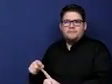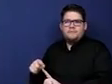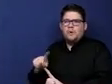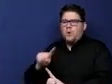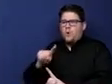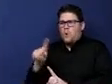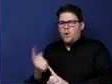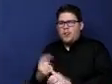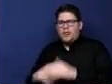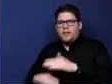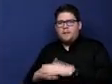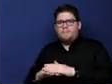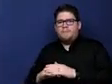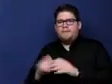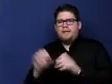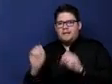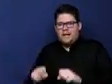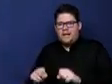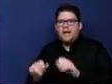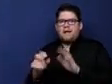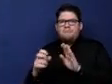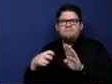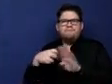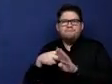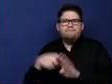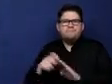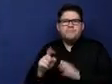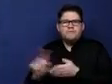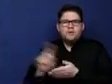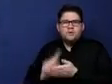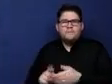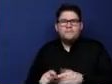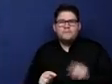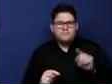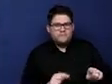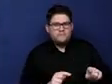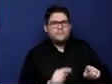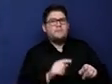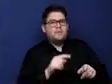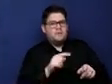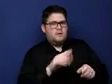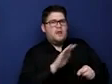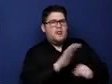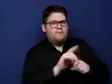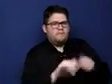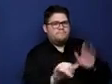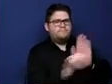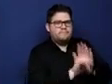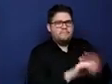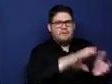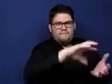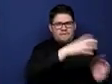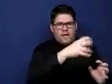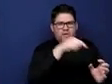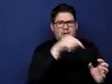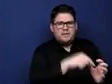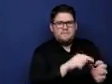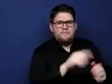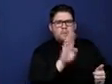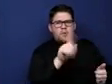per week. So we're looking at doing that with our laboratory partners over the next few weeks.